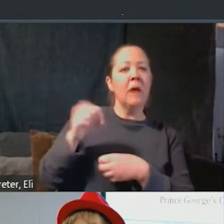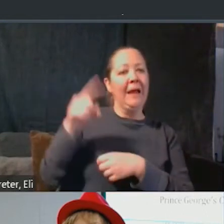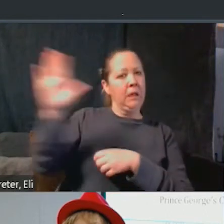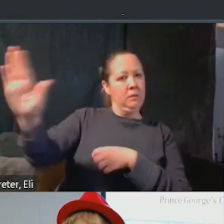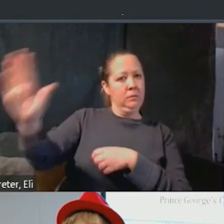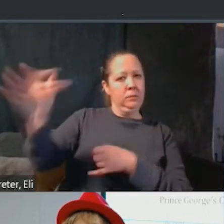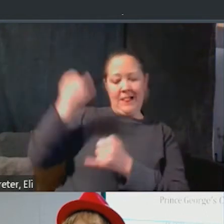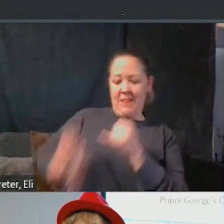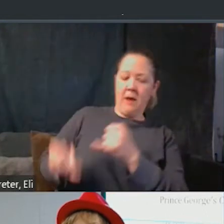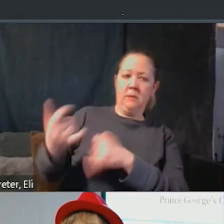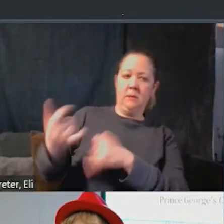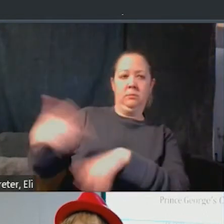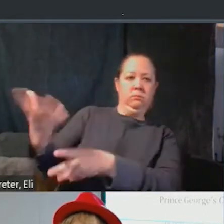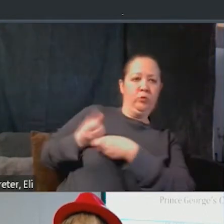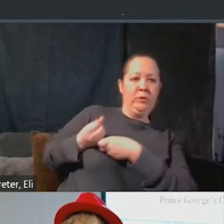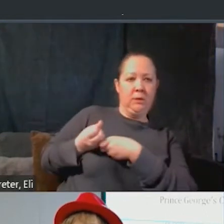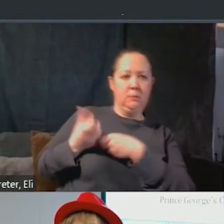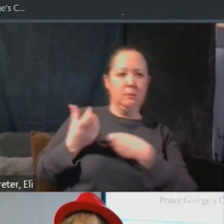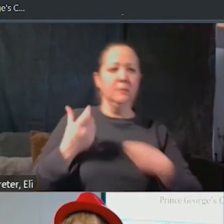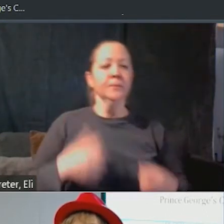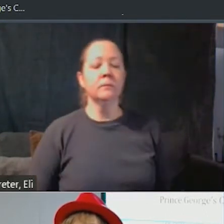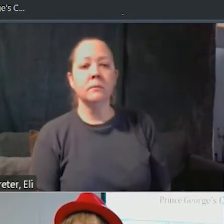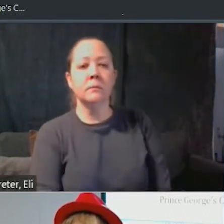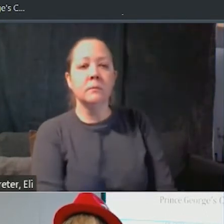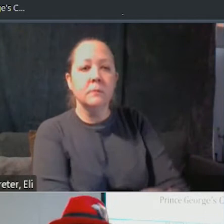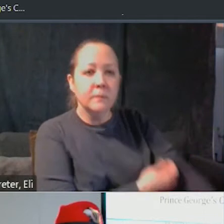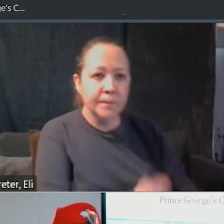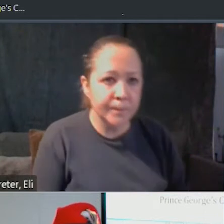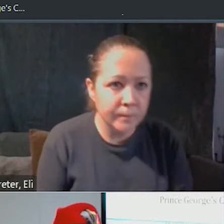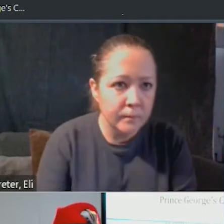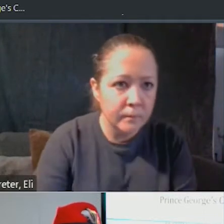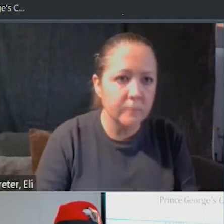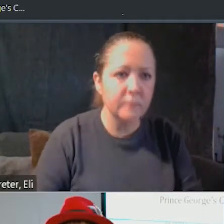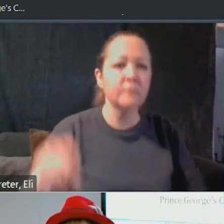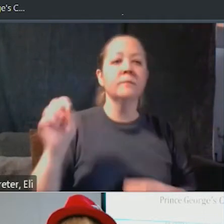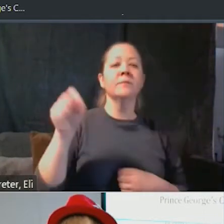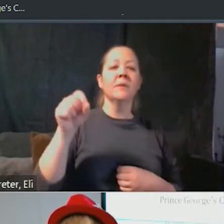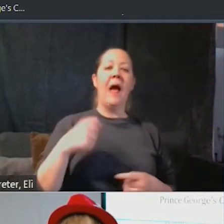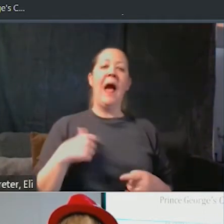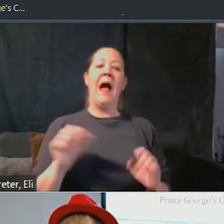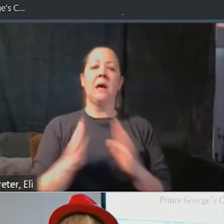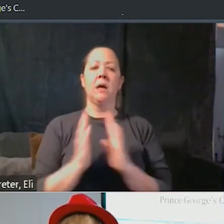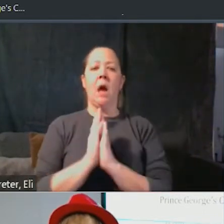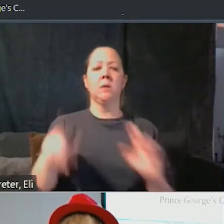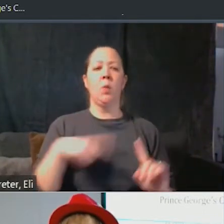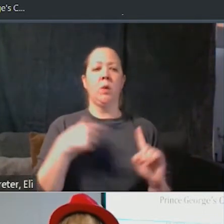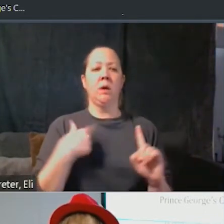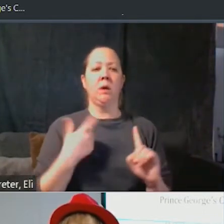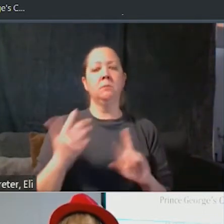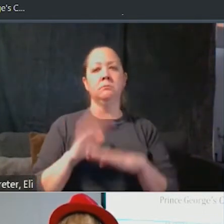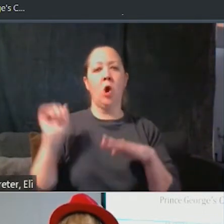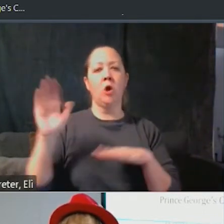last received. Yes, but I was just wondering. And I can ask him. I can ask him when we get to him about his